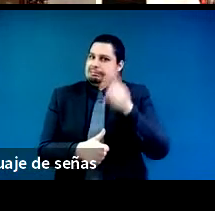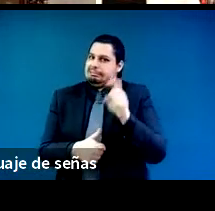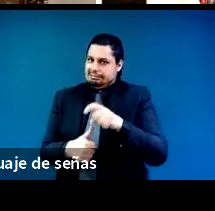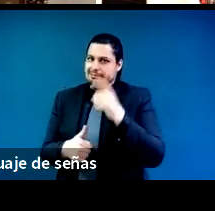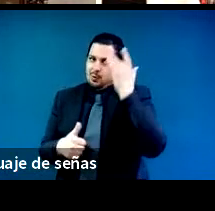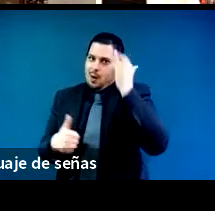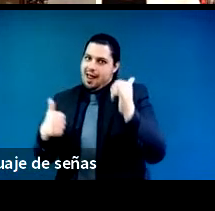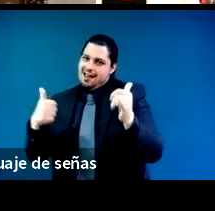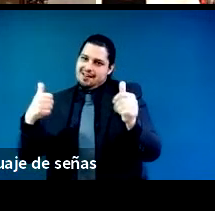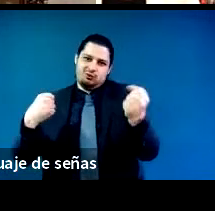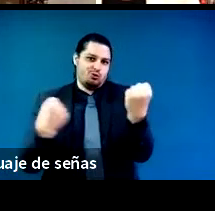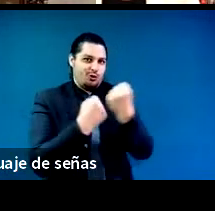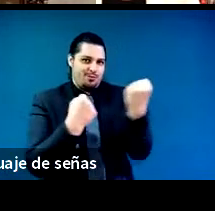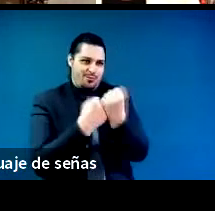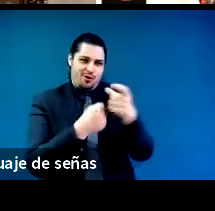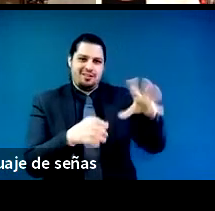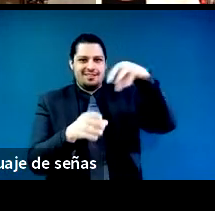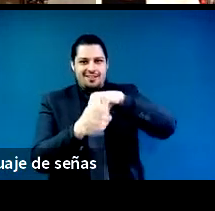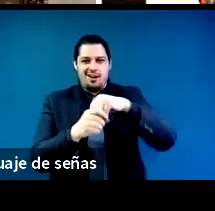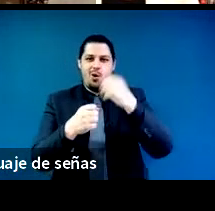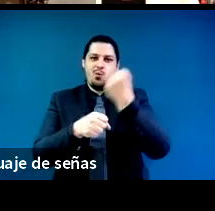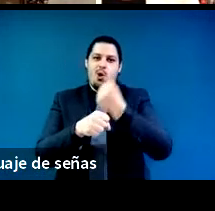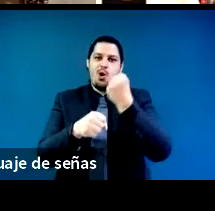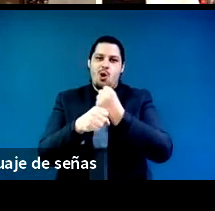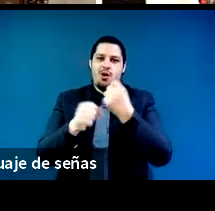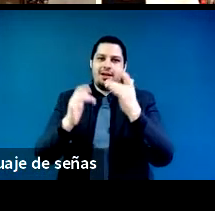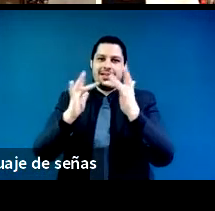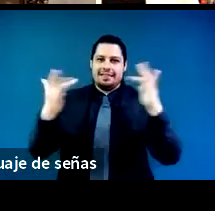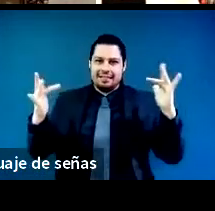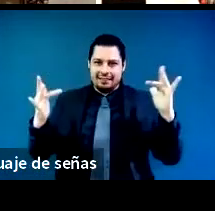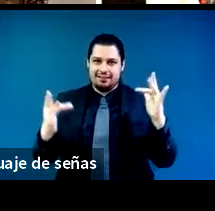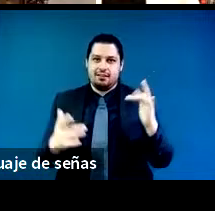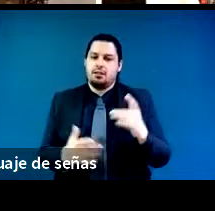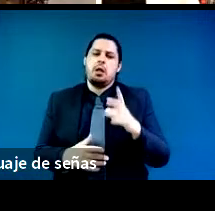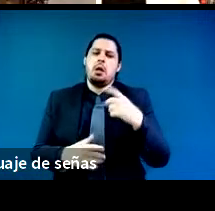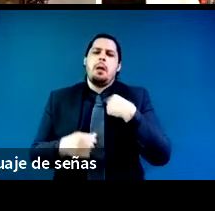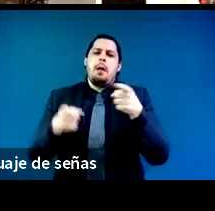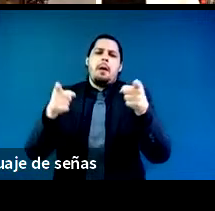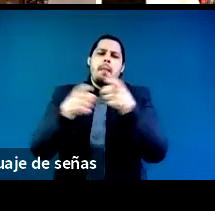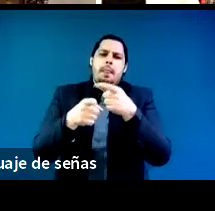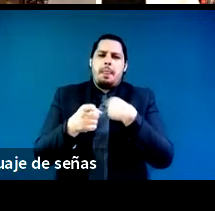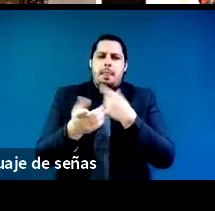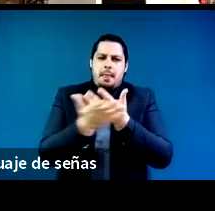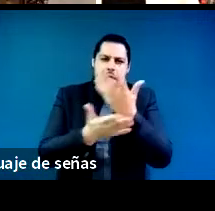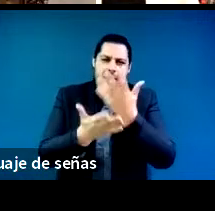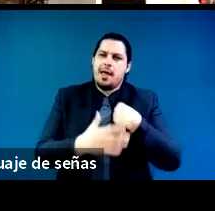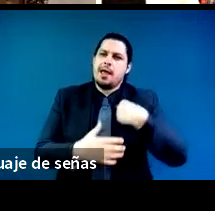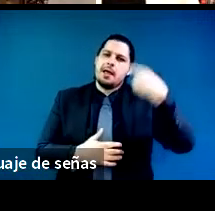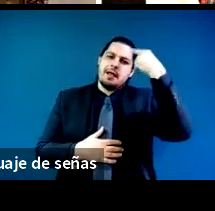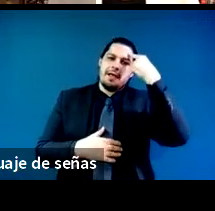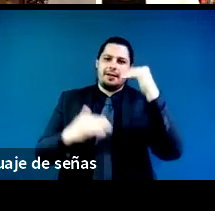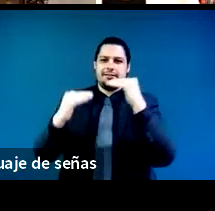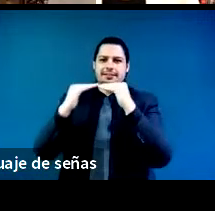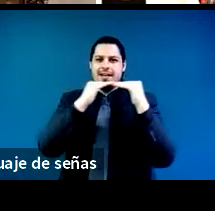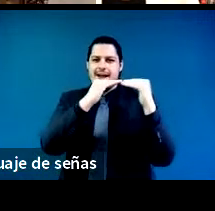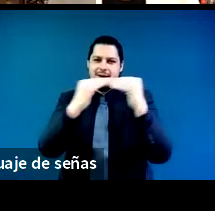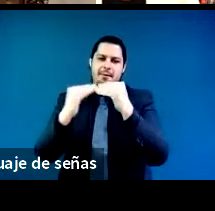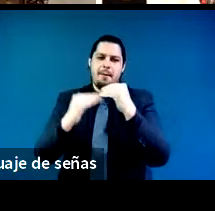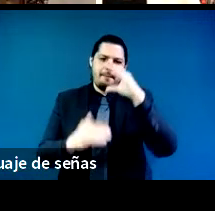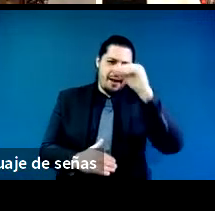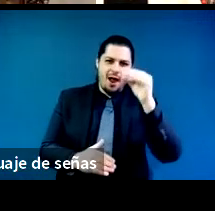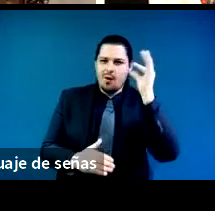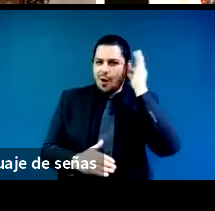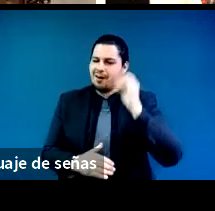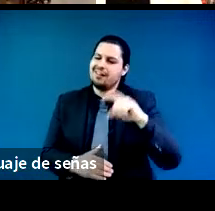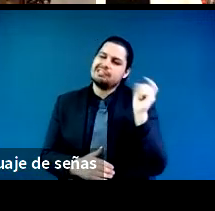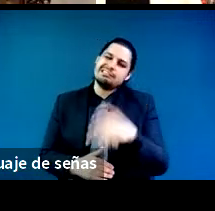gender equality, we have to work together with government, civil society, and the private sector so that we can envision and realize this world free of